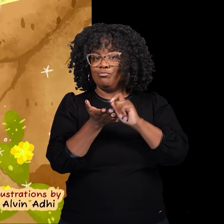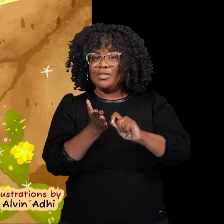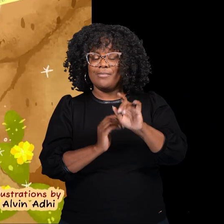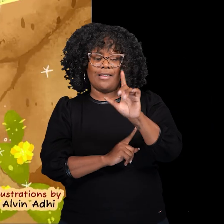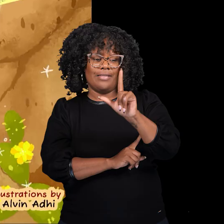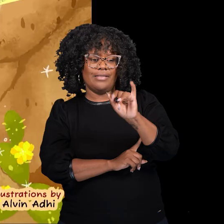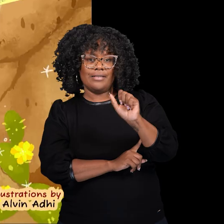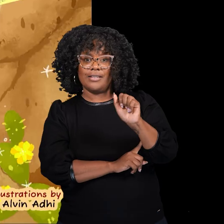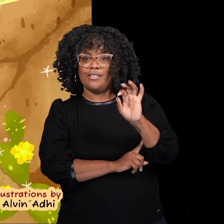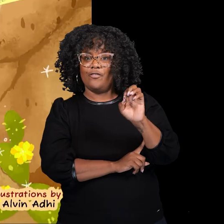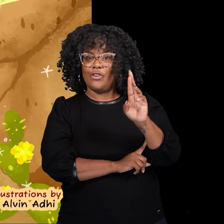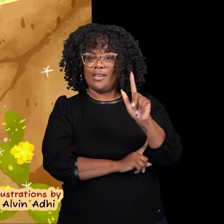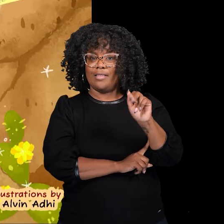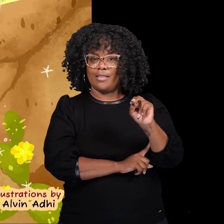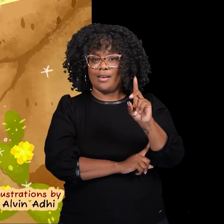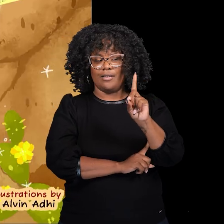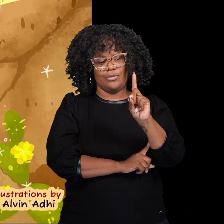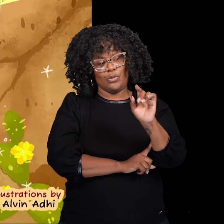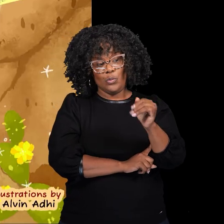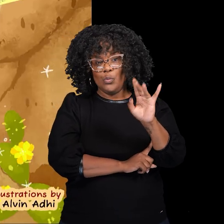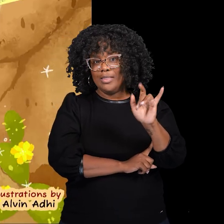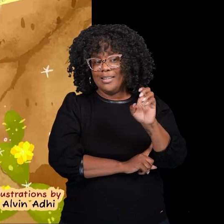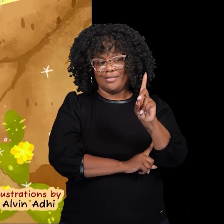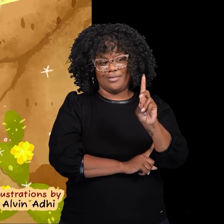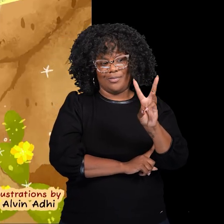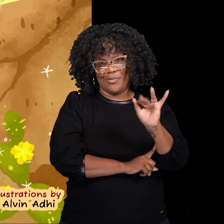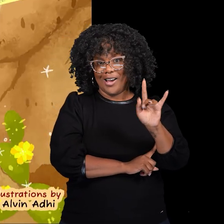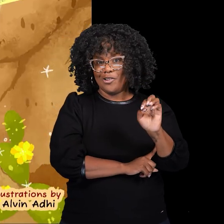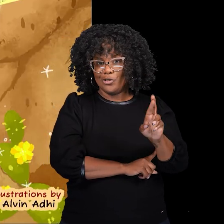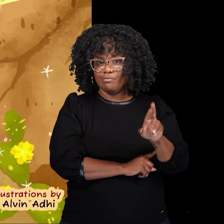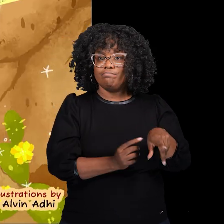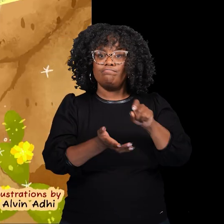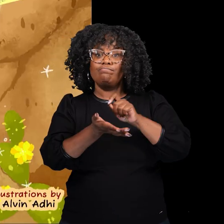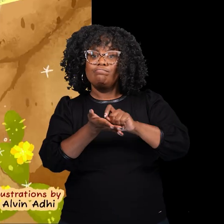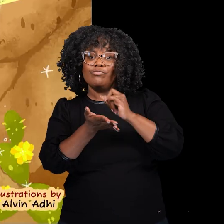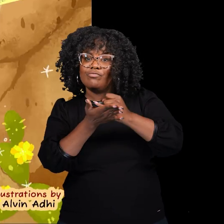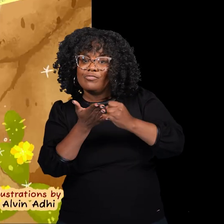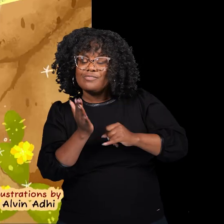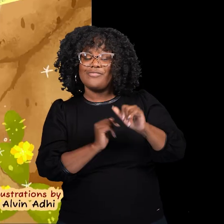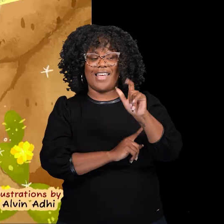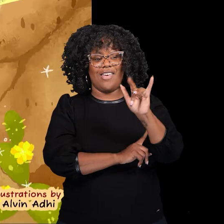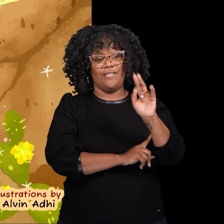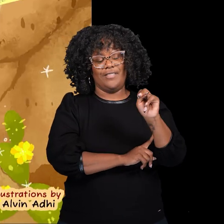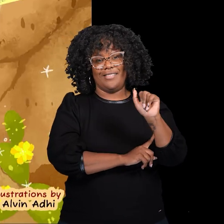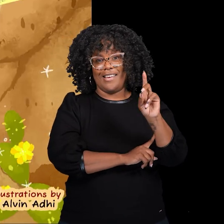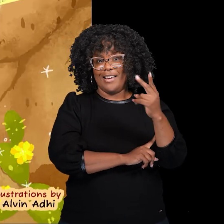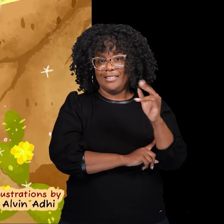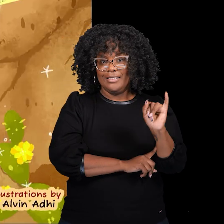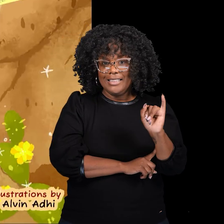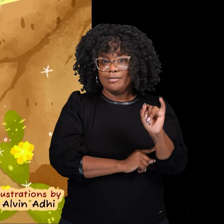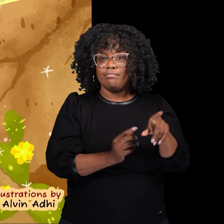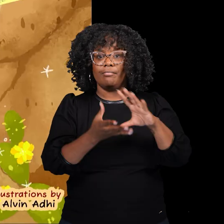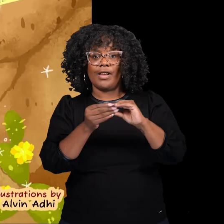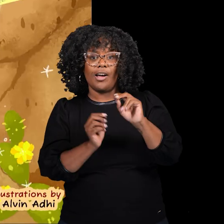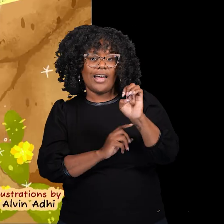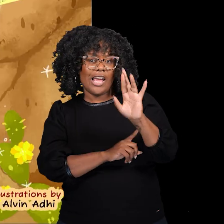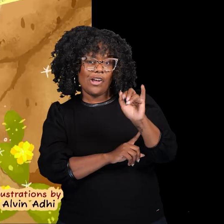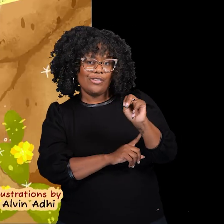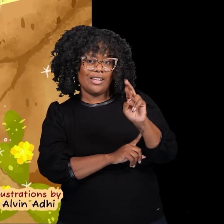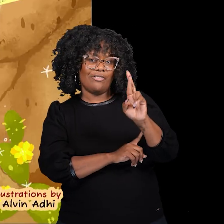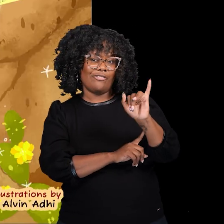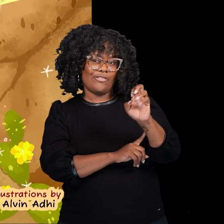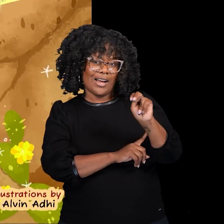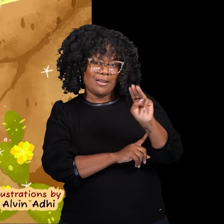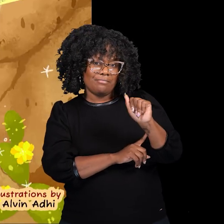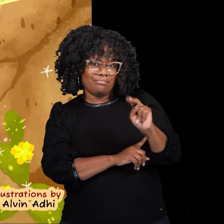Rally, written by Lisa Ferland and Julie Dwyer. Illustrations by Alvin Adhi. Narrated